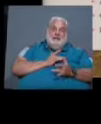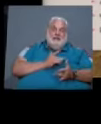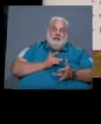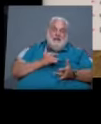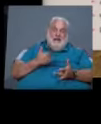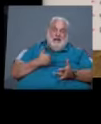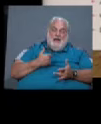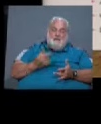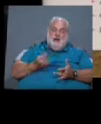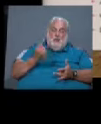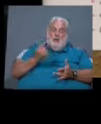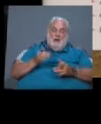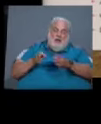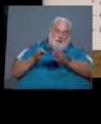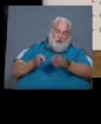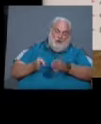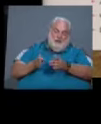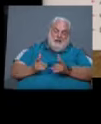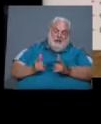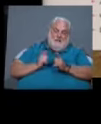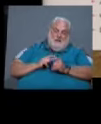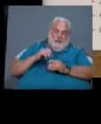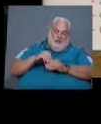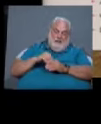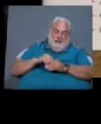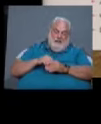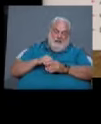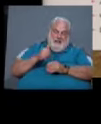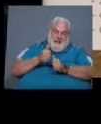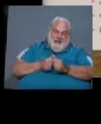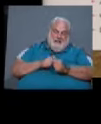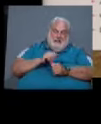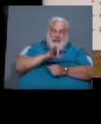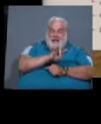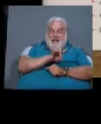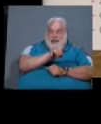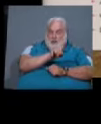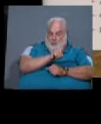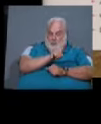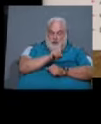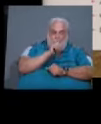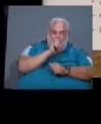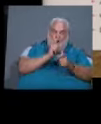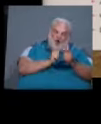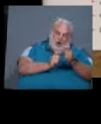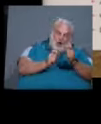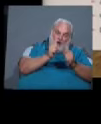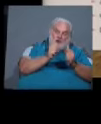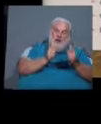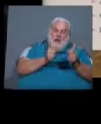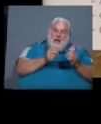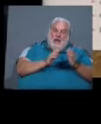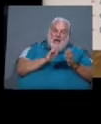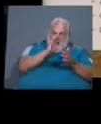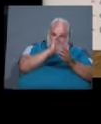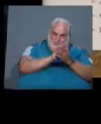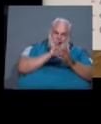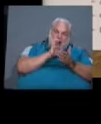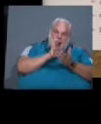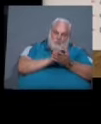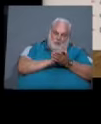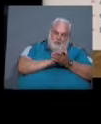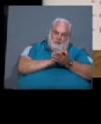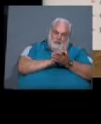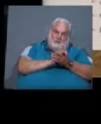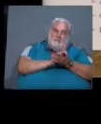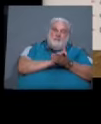just one resident living in each unit. And then 81 units are larger that would be suitable for